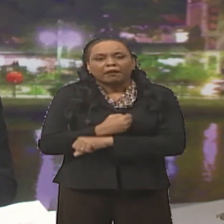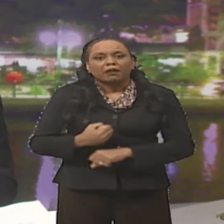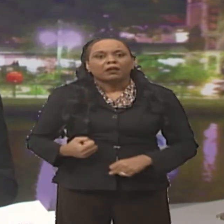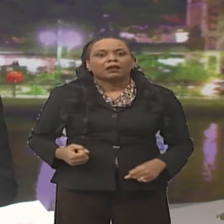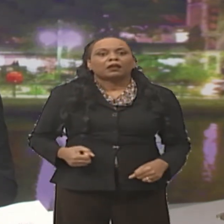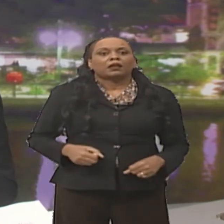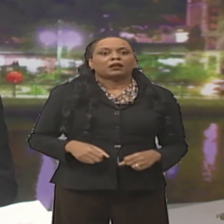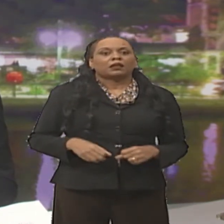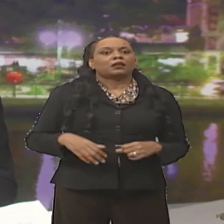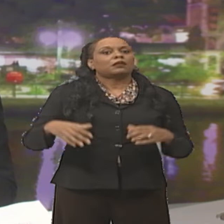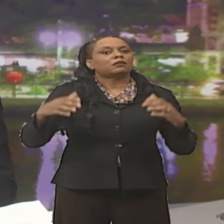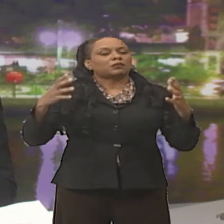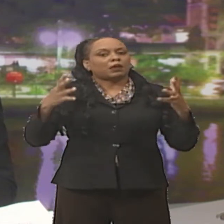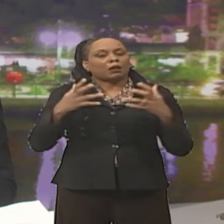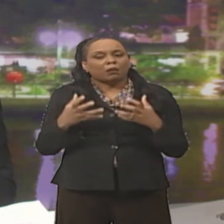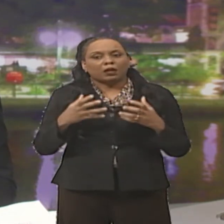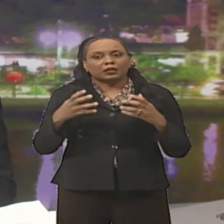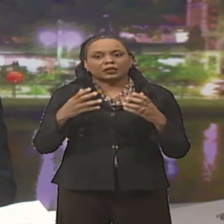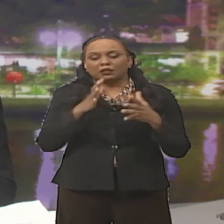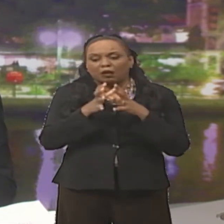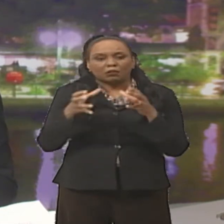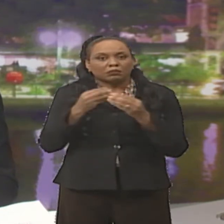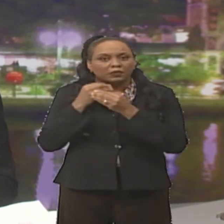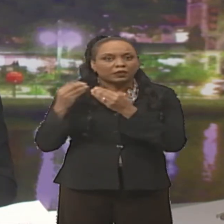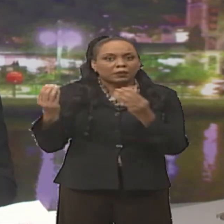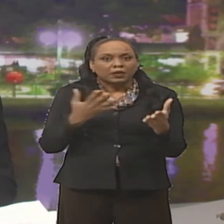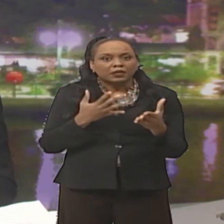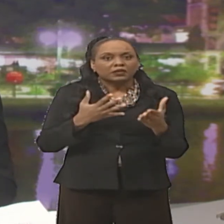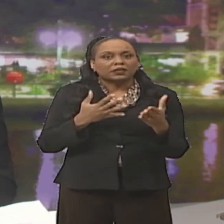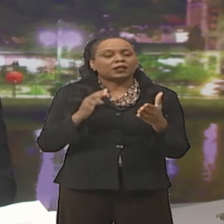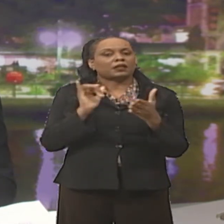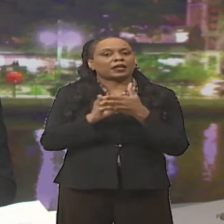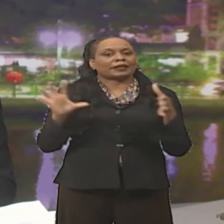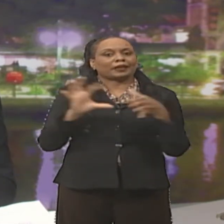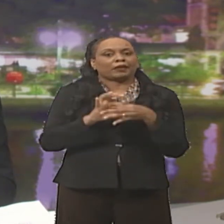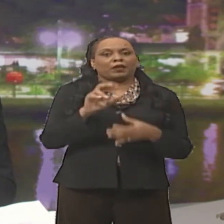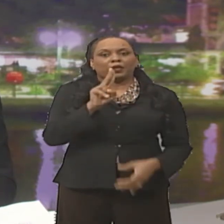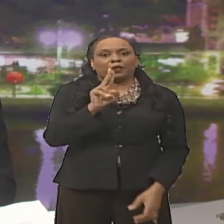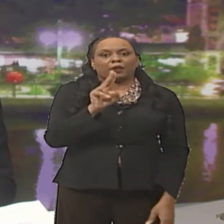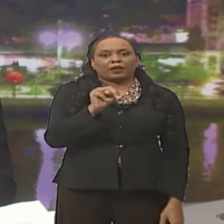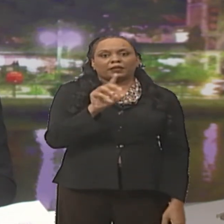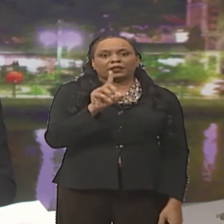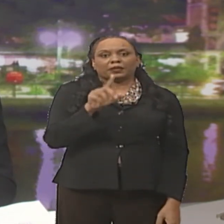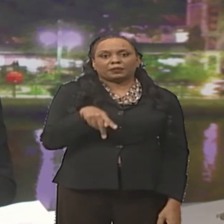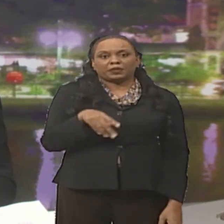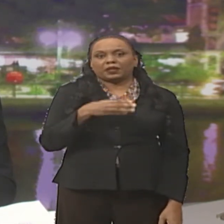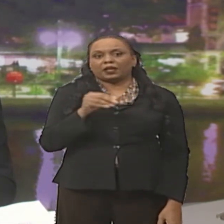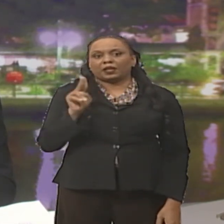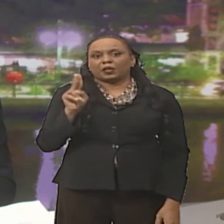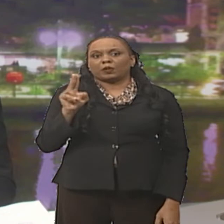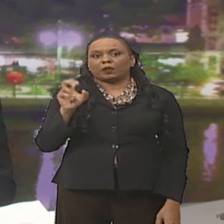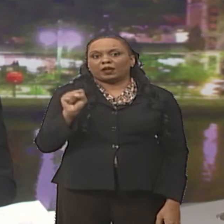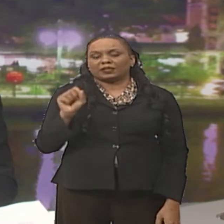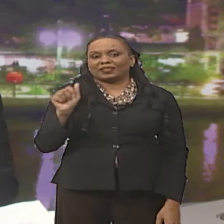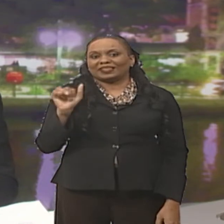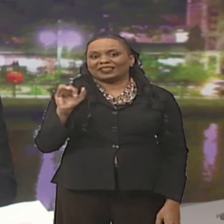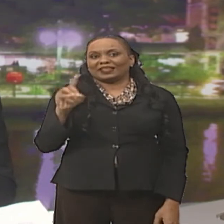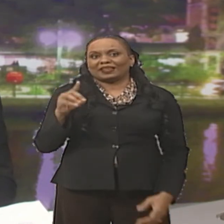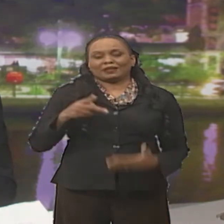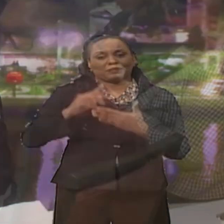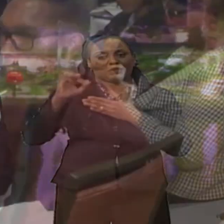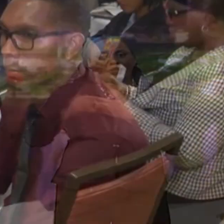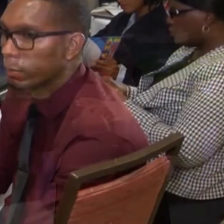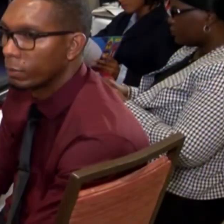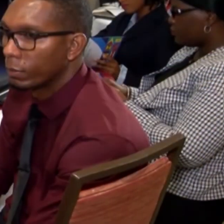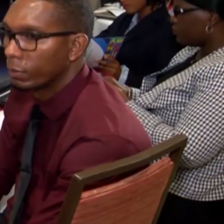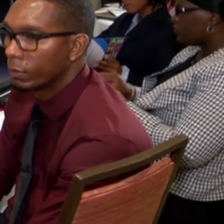Classification for Statistical Purposes, or ICCS, which is part of a UNDP and USAID Carry Secure project. Now, speaking